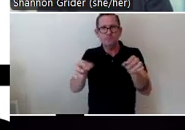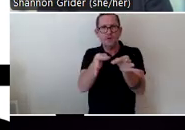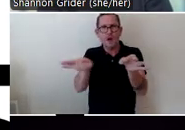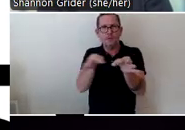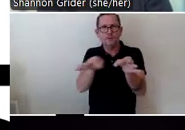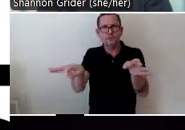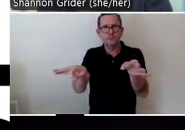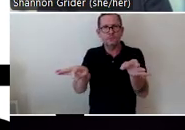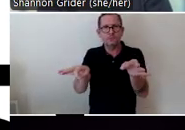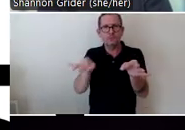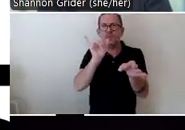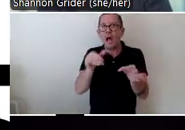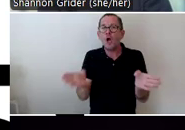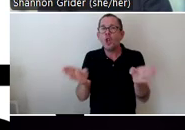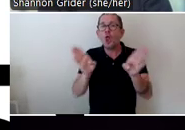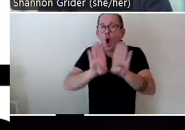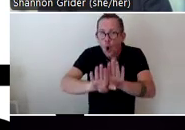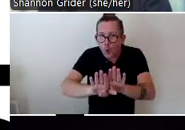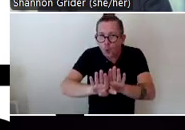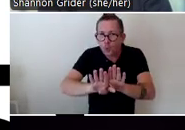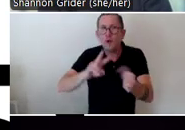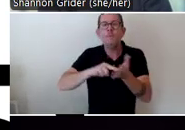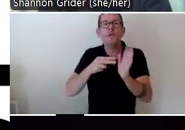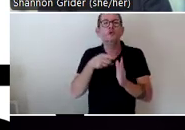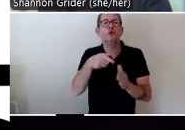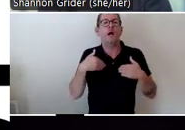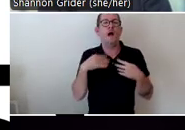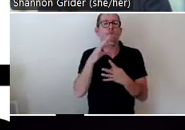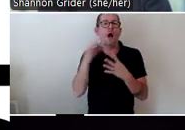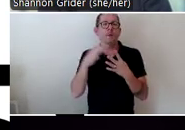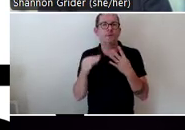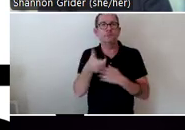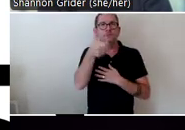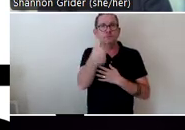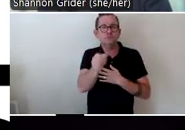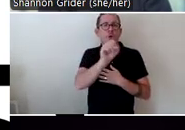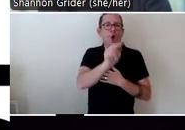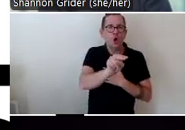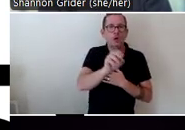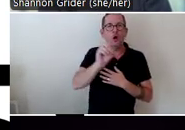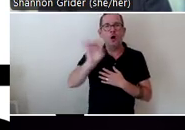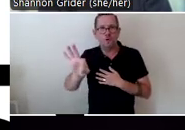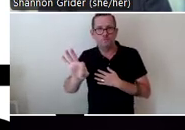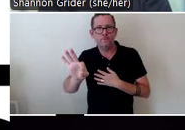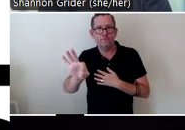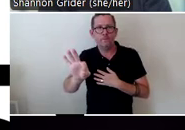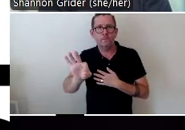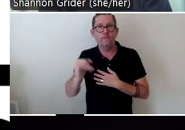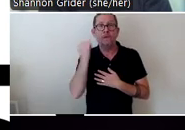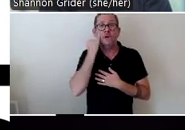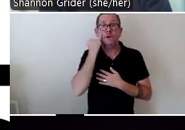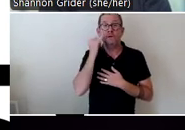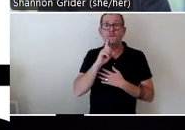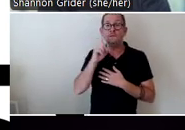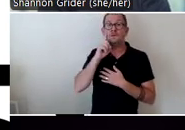third icon that's on the top right, CC, of course, that's for closed captioning. You usually see that on televisions. You can either